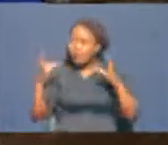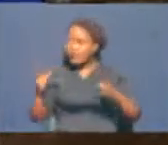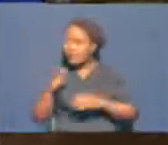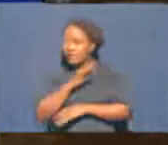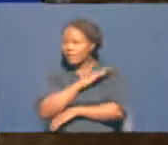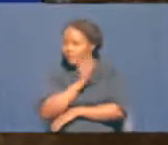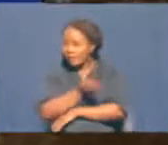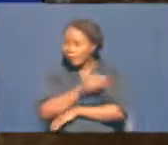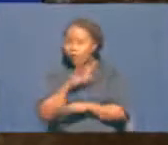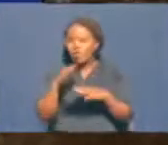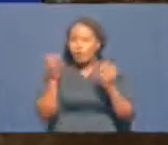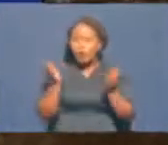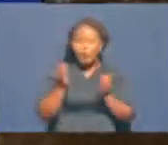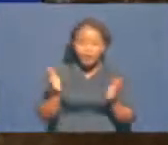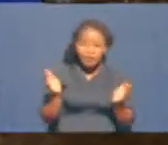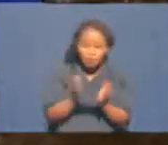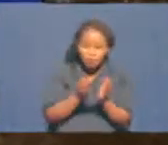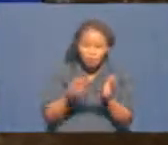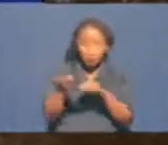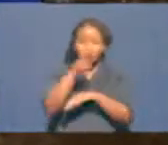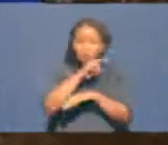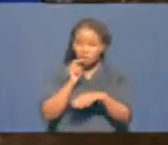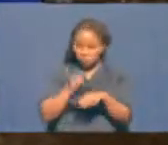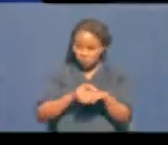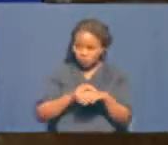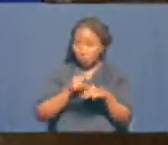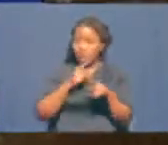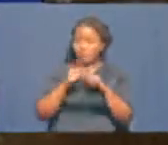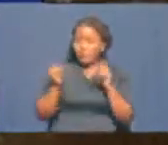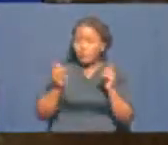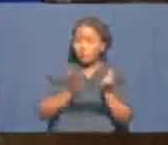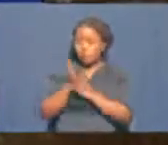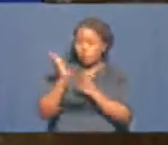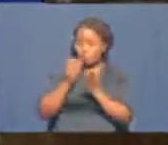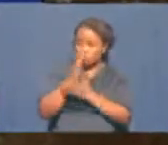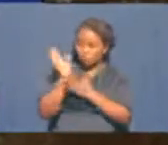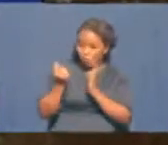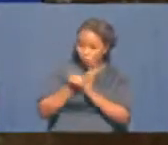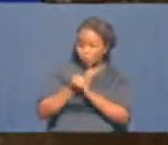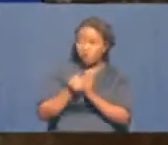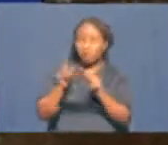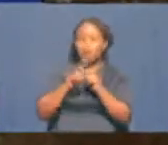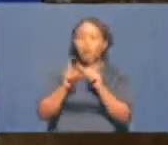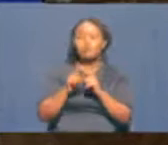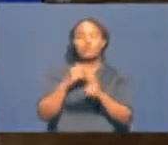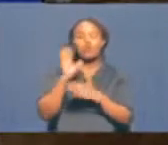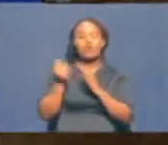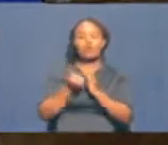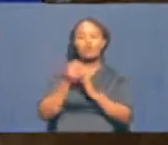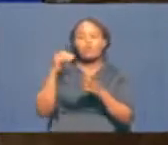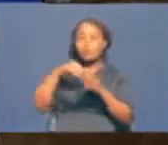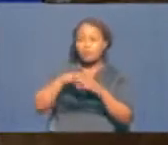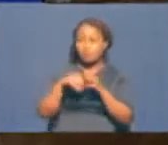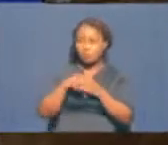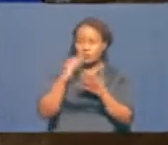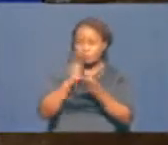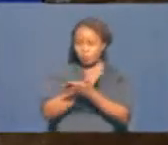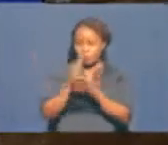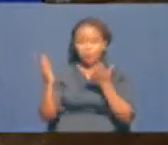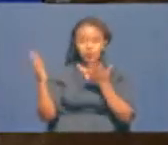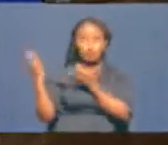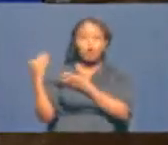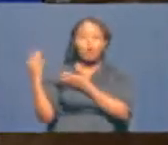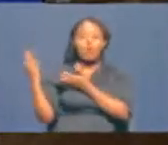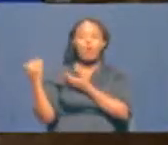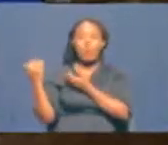nations, but to make our contribution and to be a part of the whole,